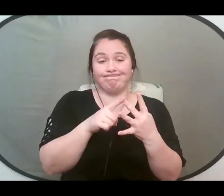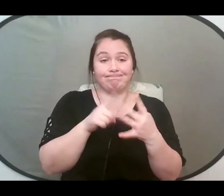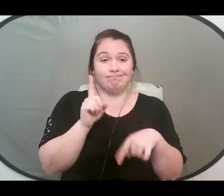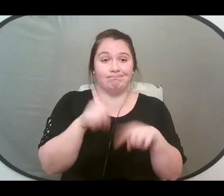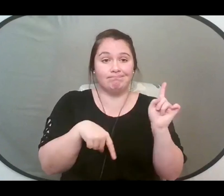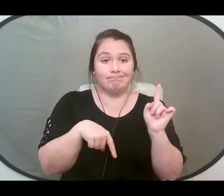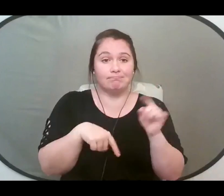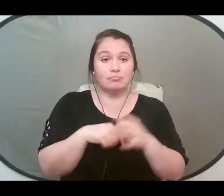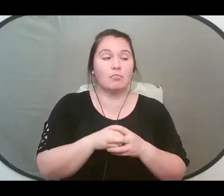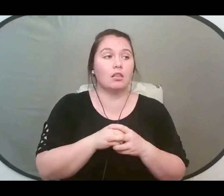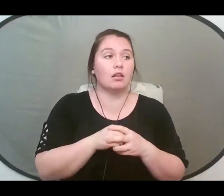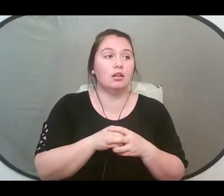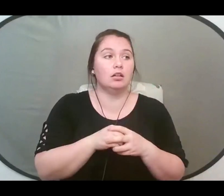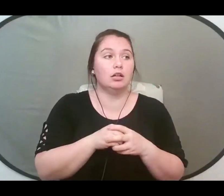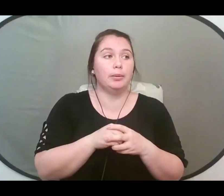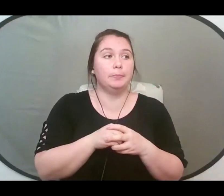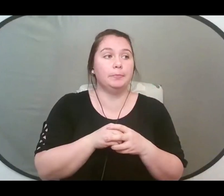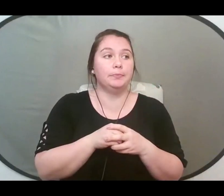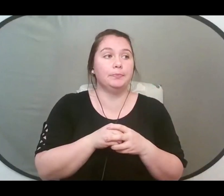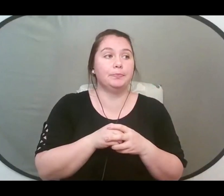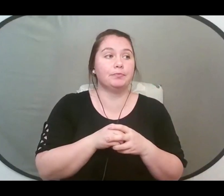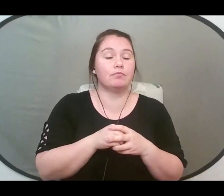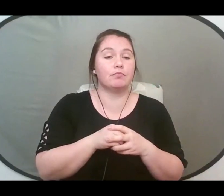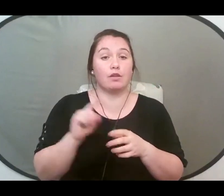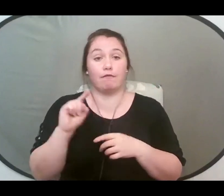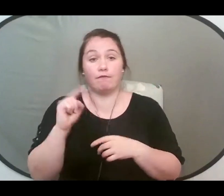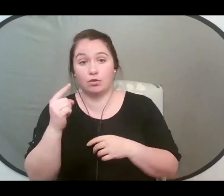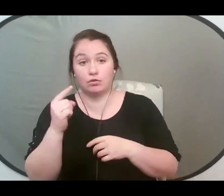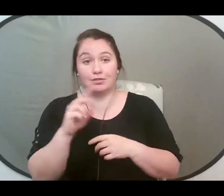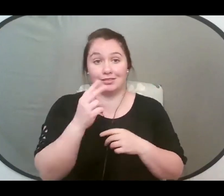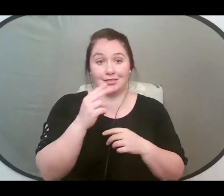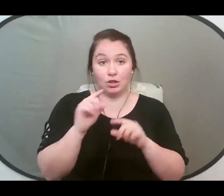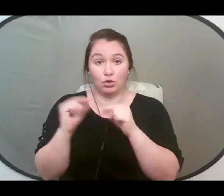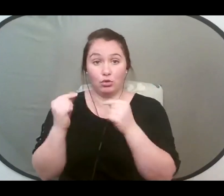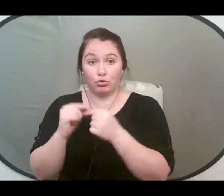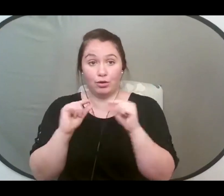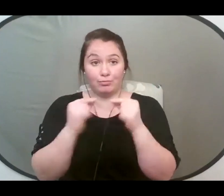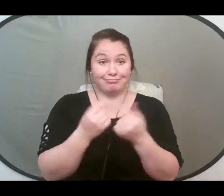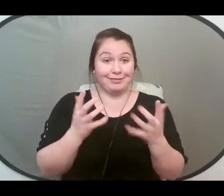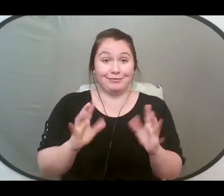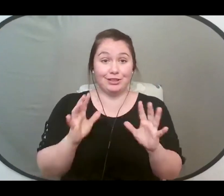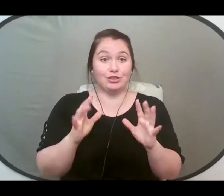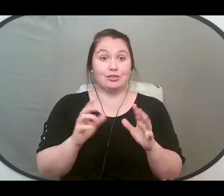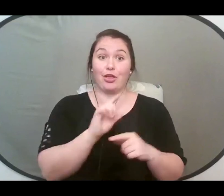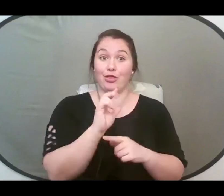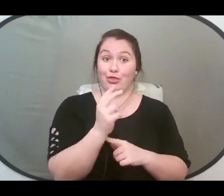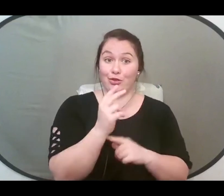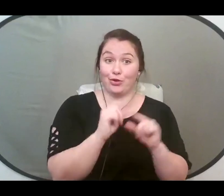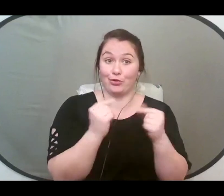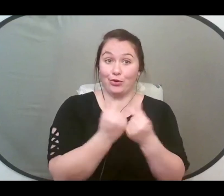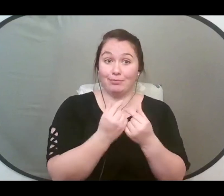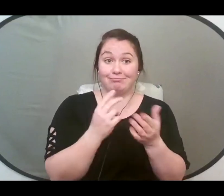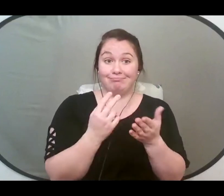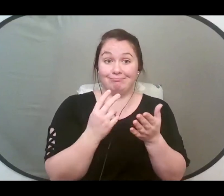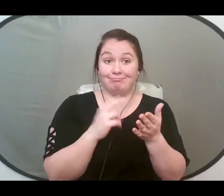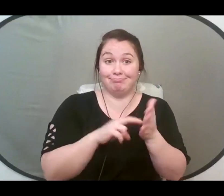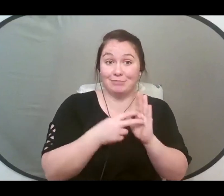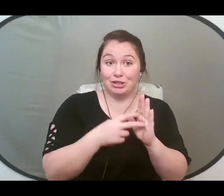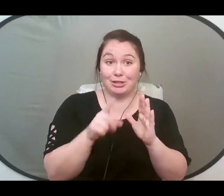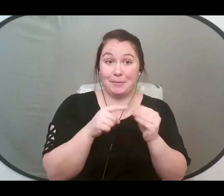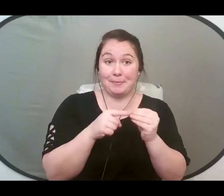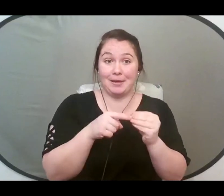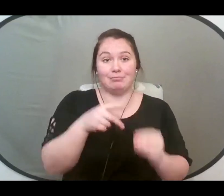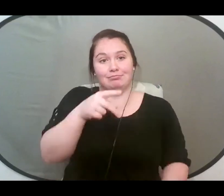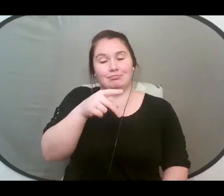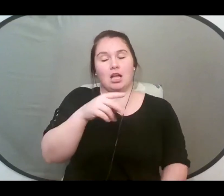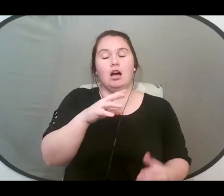then also, as the first and second groups mentioned, the Performing Arts Center came up as well. Not necessarily a keeper.